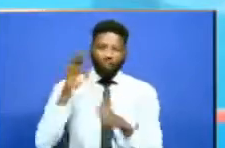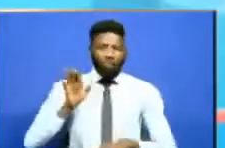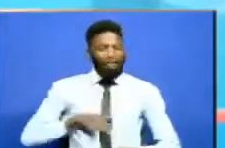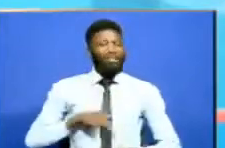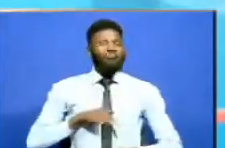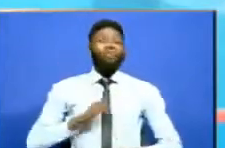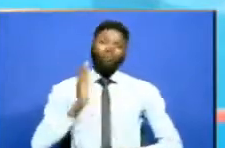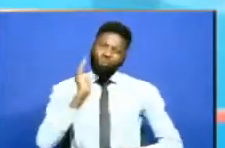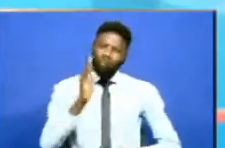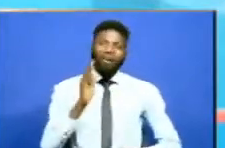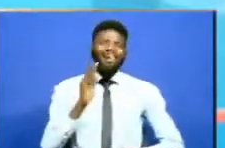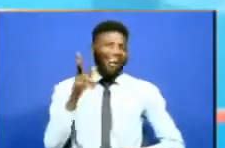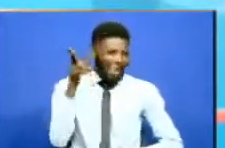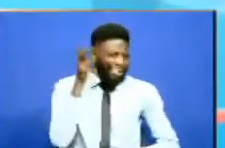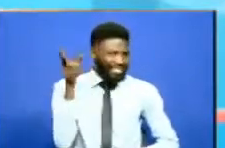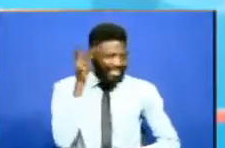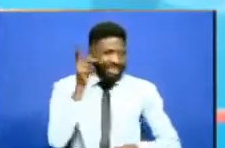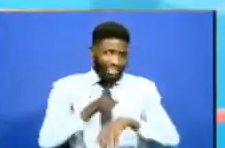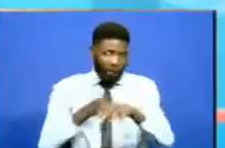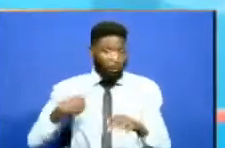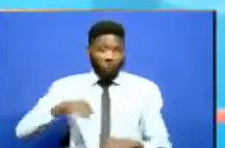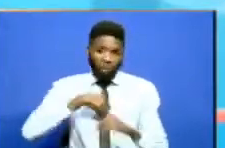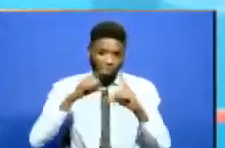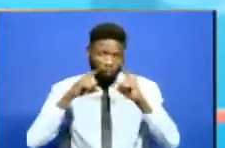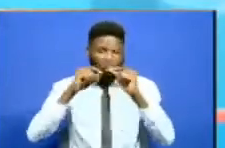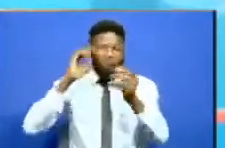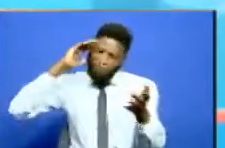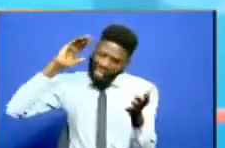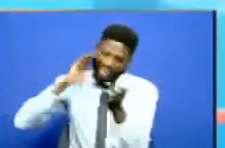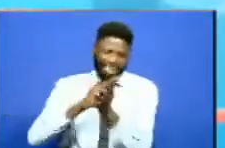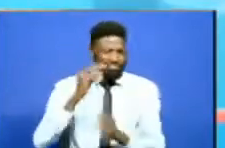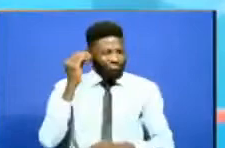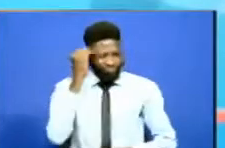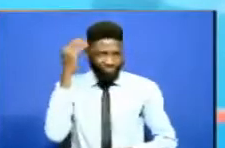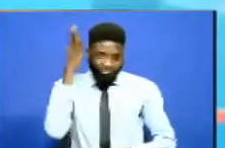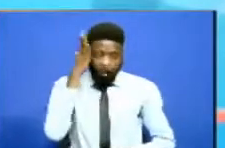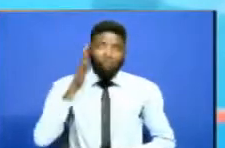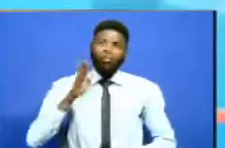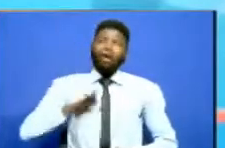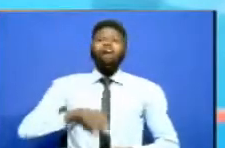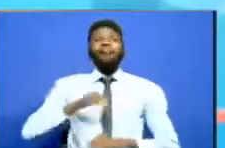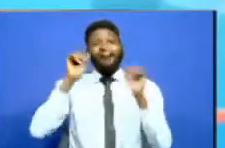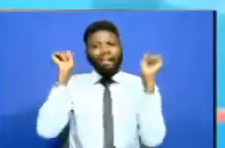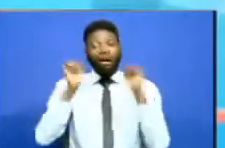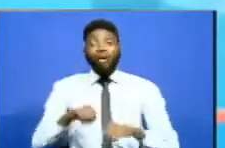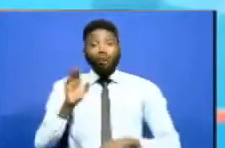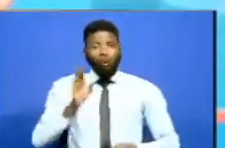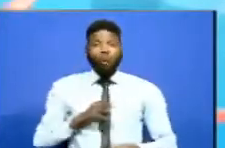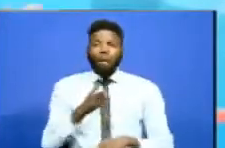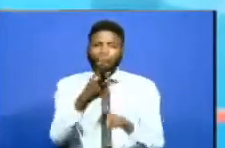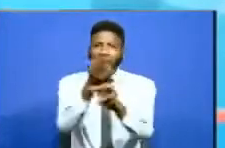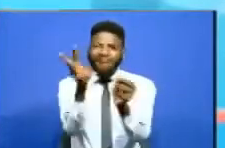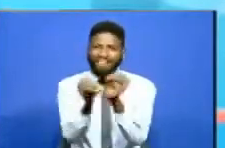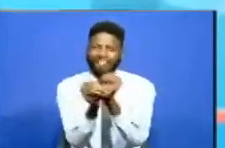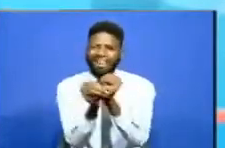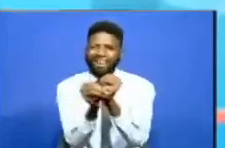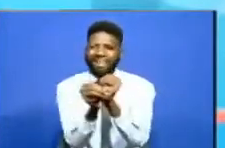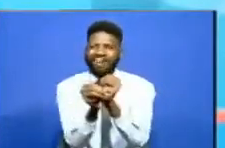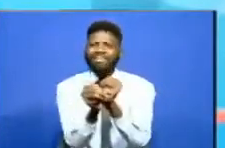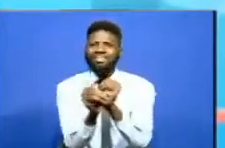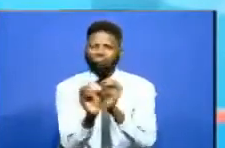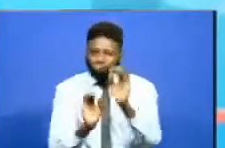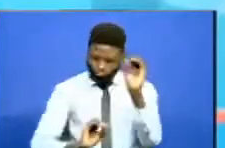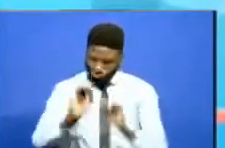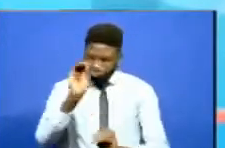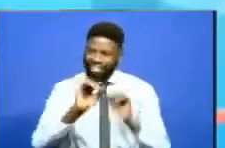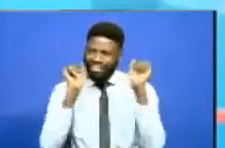new song, and believe that, yes, women can. A woman can do mathematics. We have very many women mathematicians around.